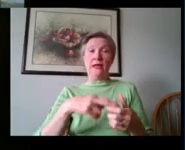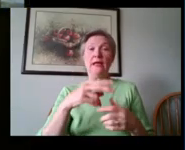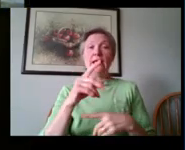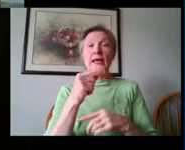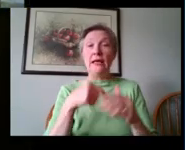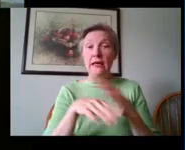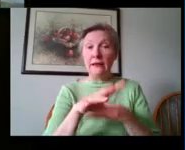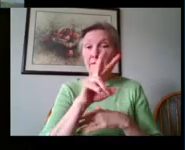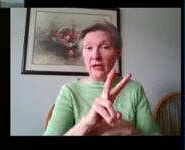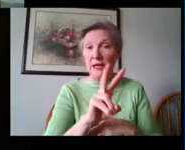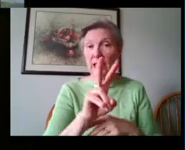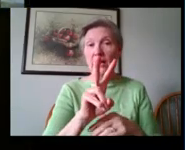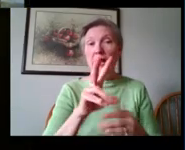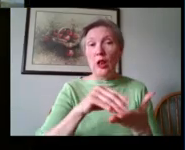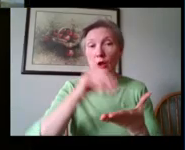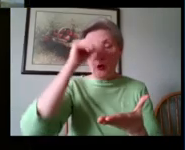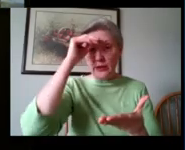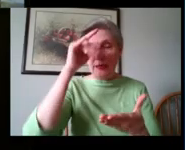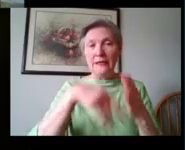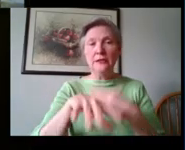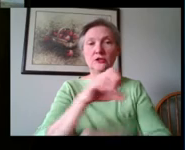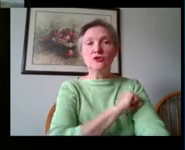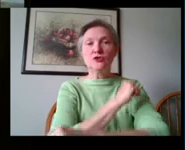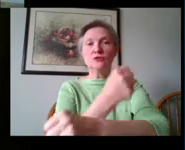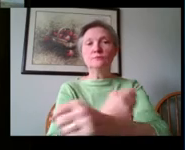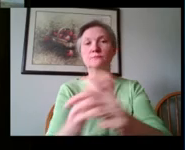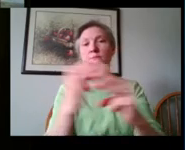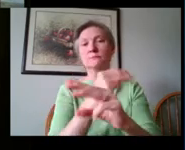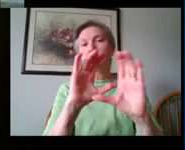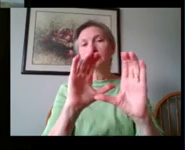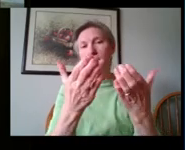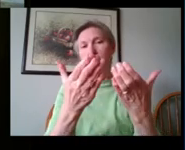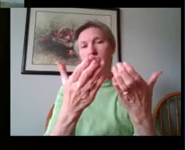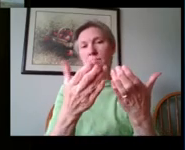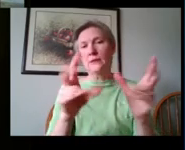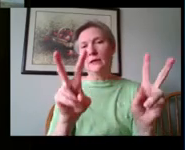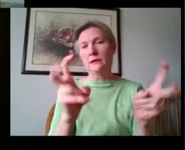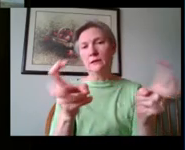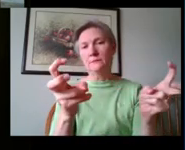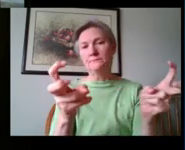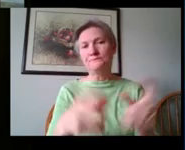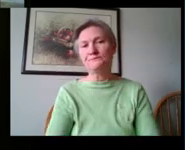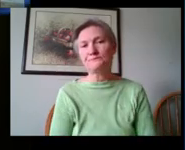in Ms. Sharma's math class.